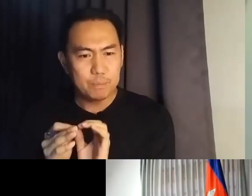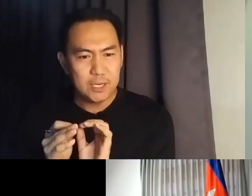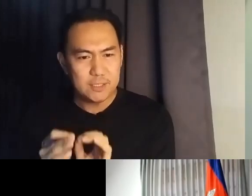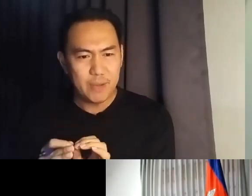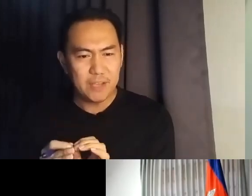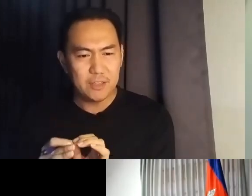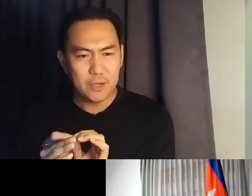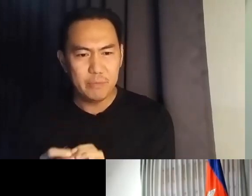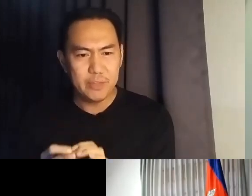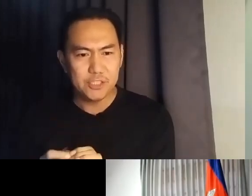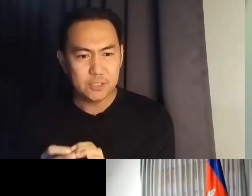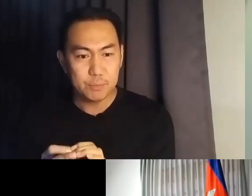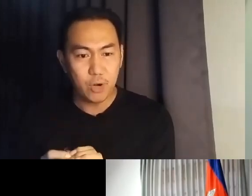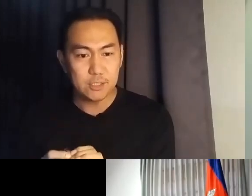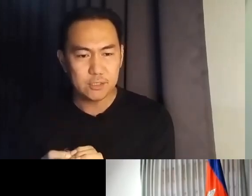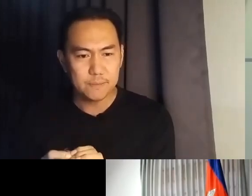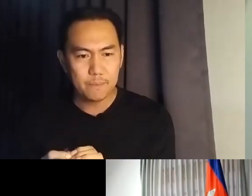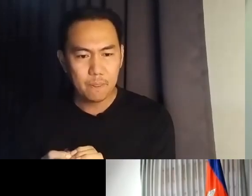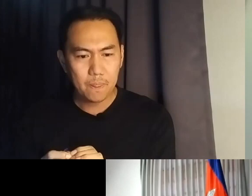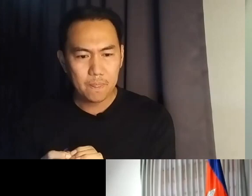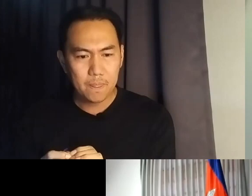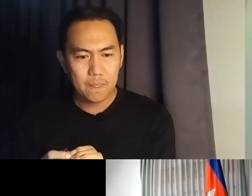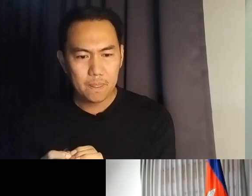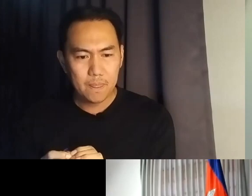to participate in the criminal justice process.